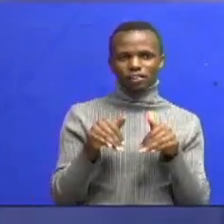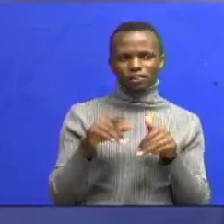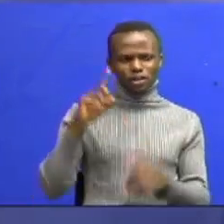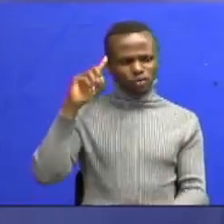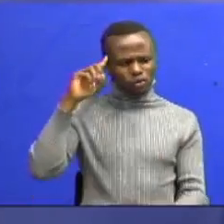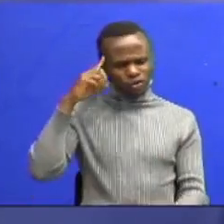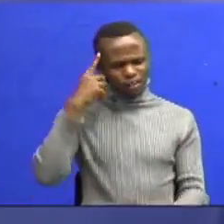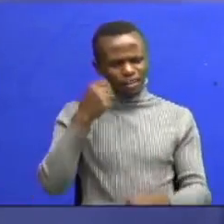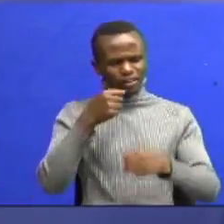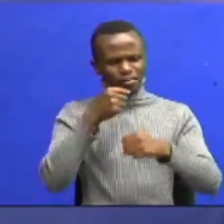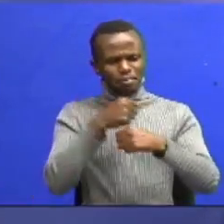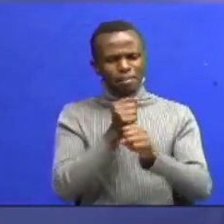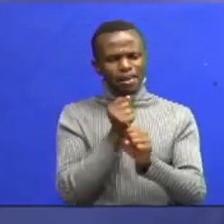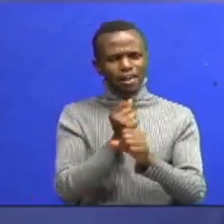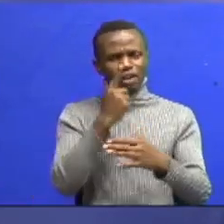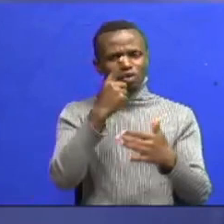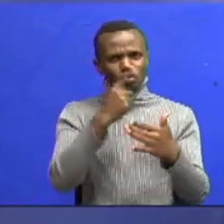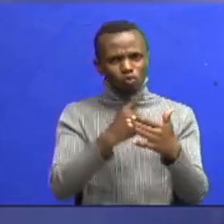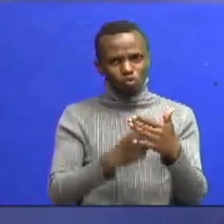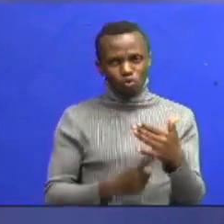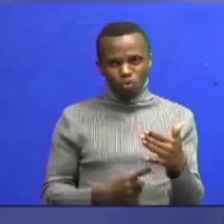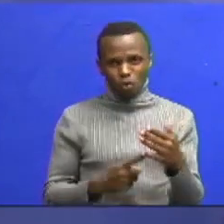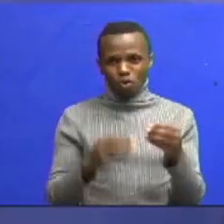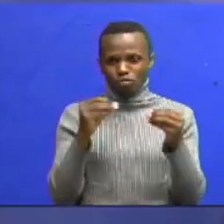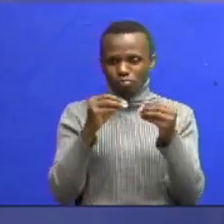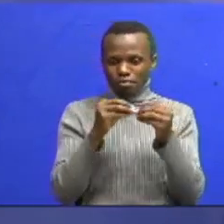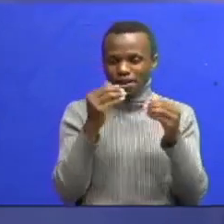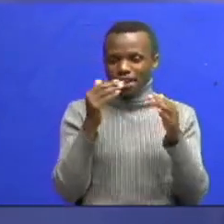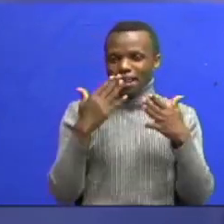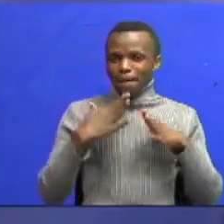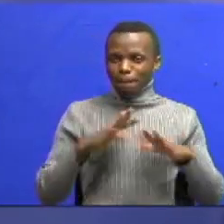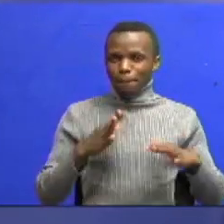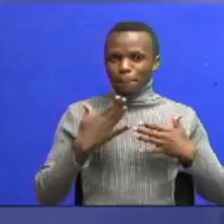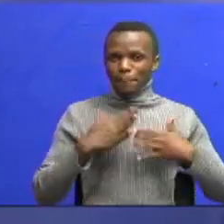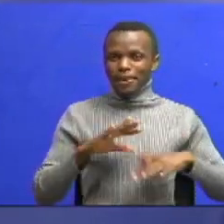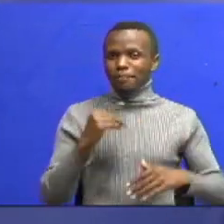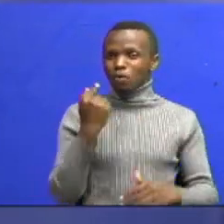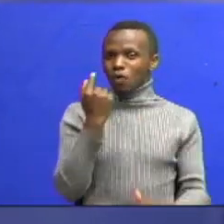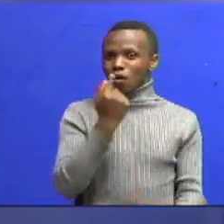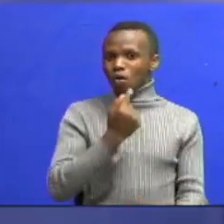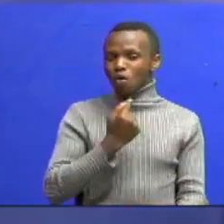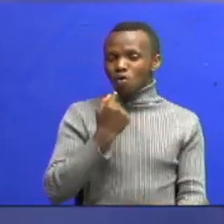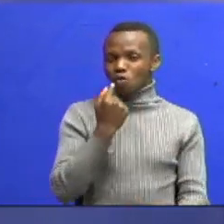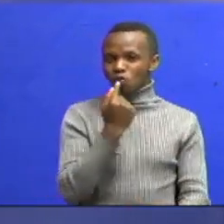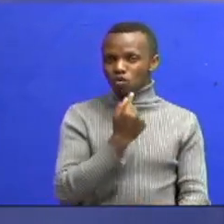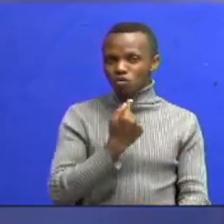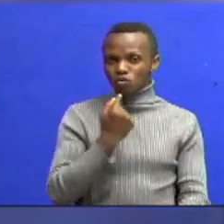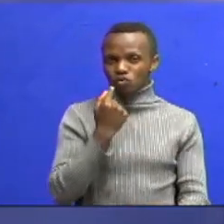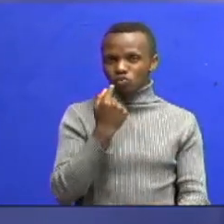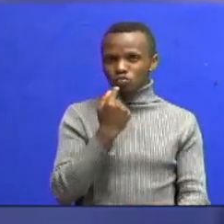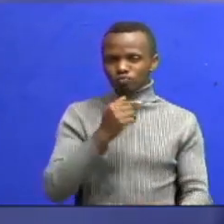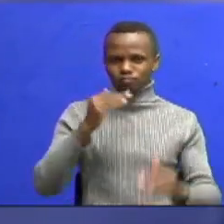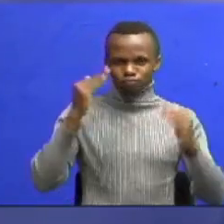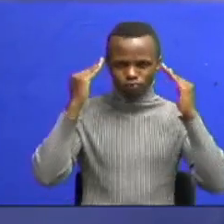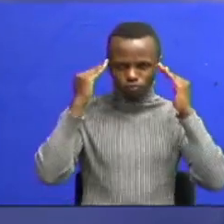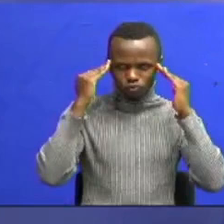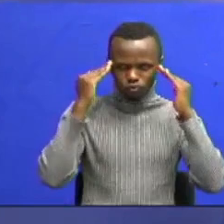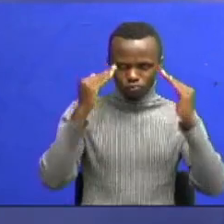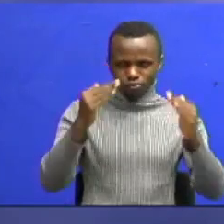make to meet with people who are already committing acts